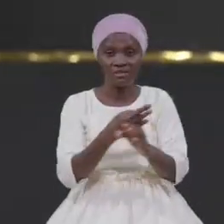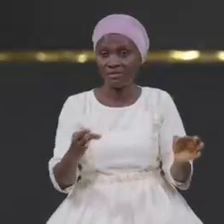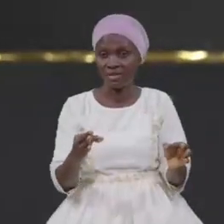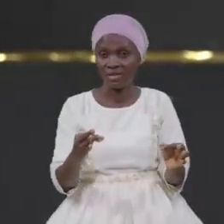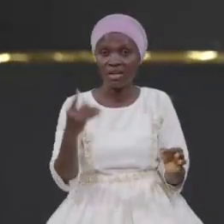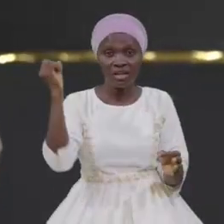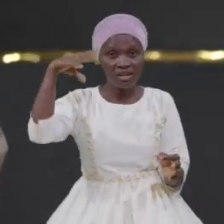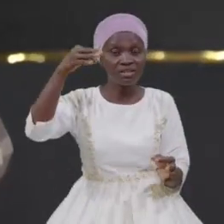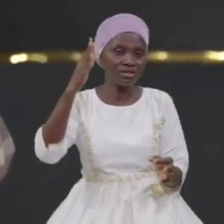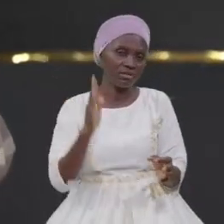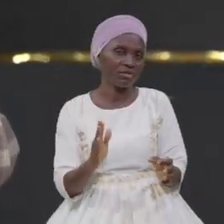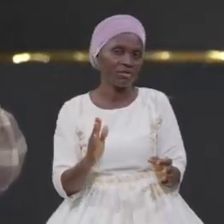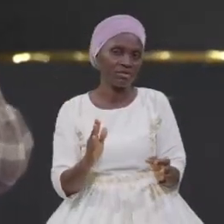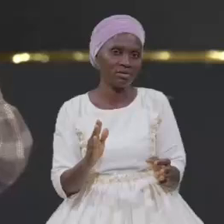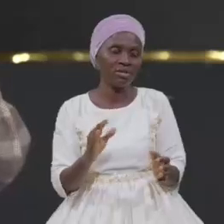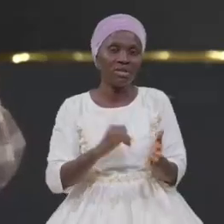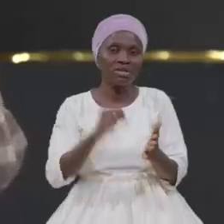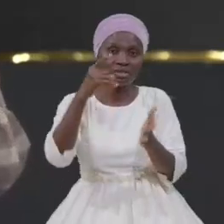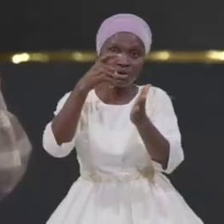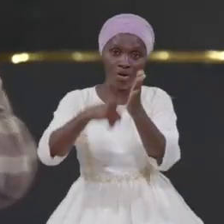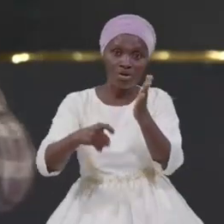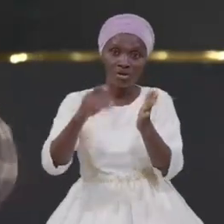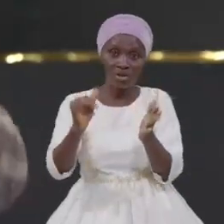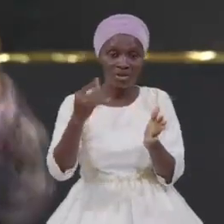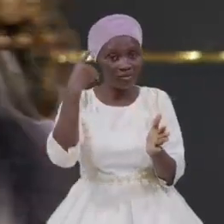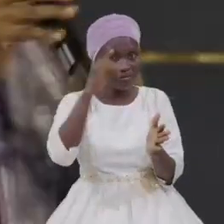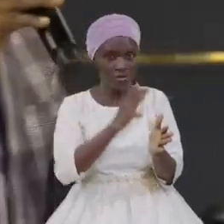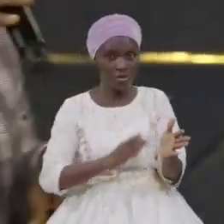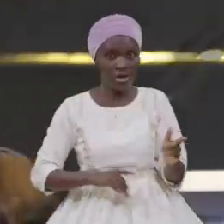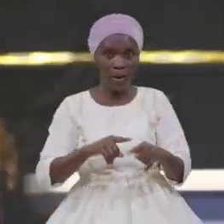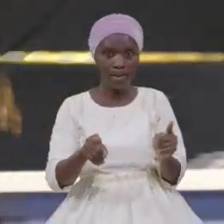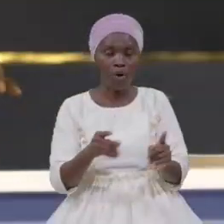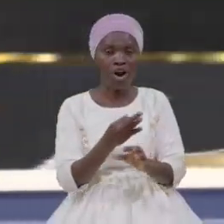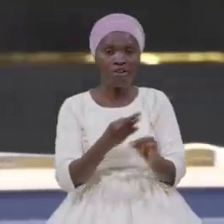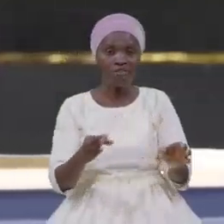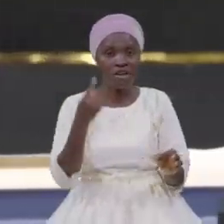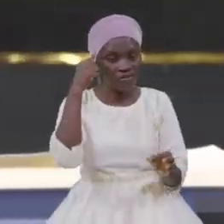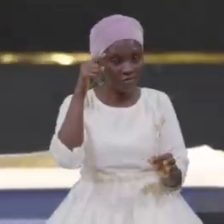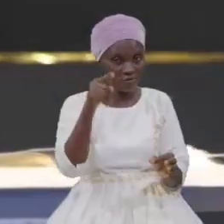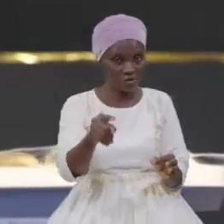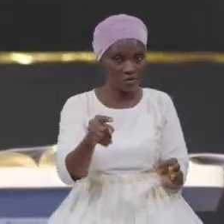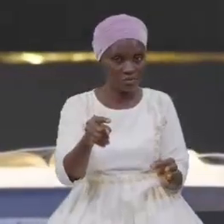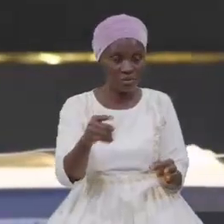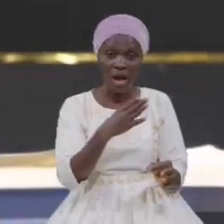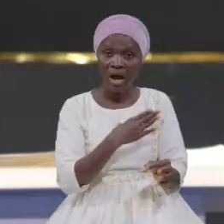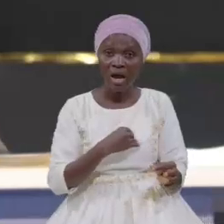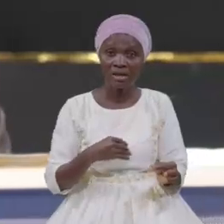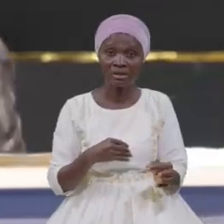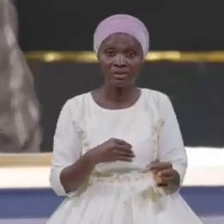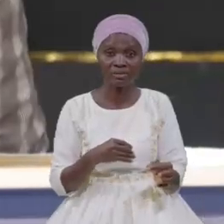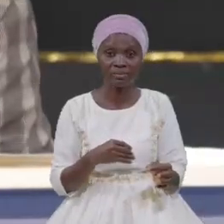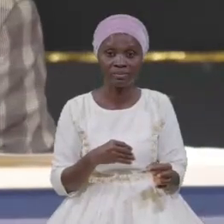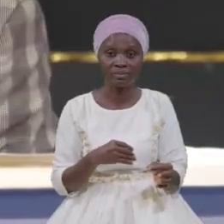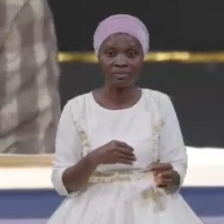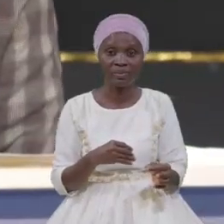costly for Christ, but free for you. And tonight is that night when the Lord